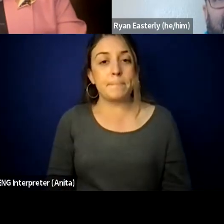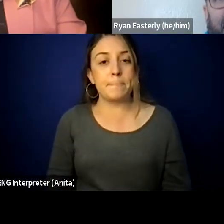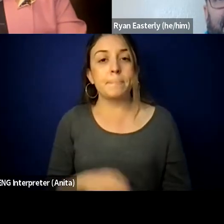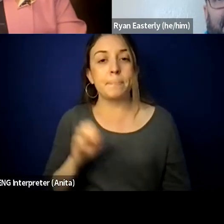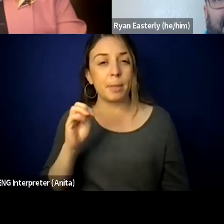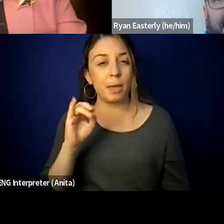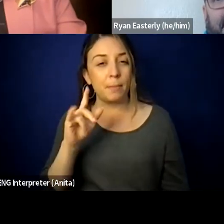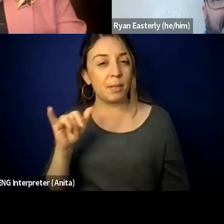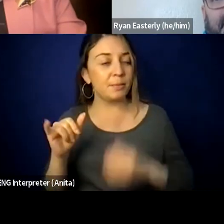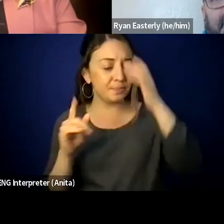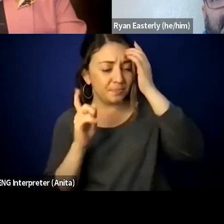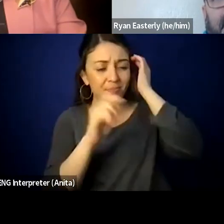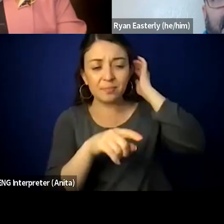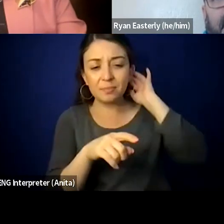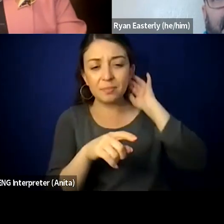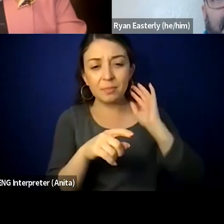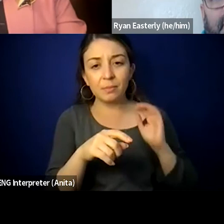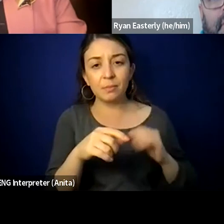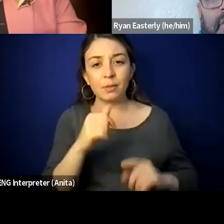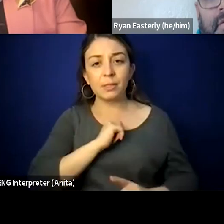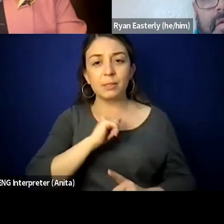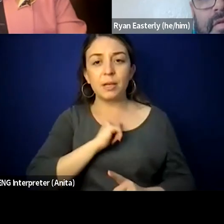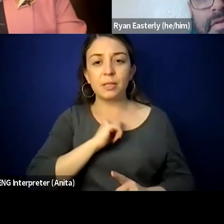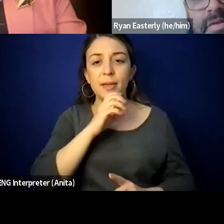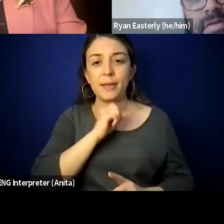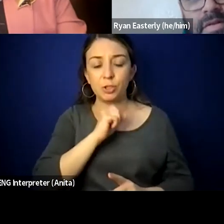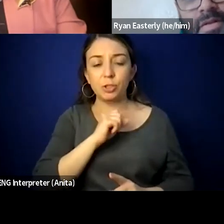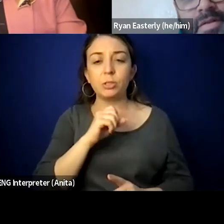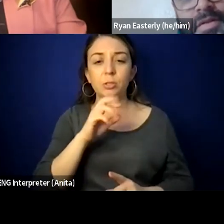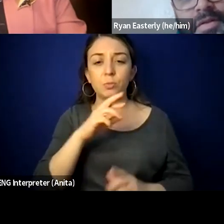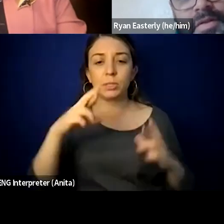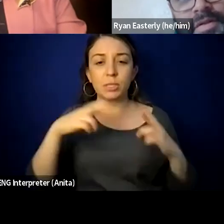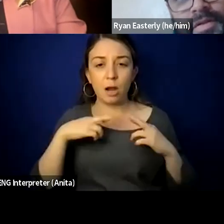Another question was, as an aging, retired, disabled woman, how can I